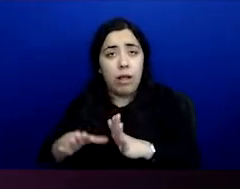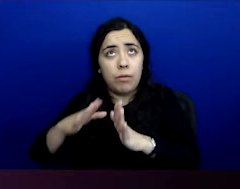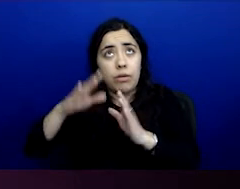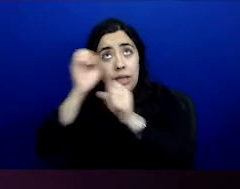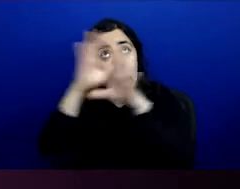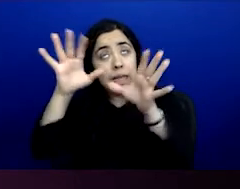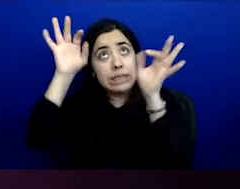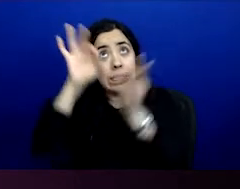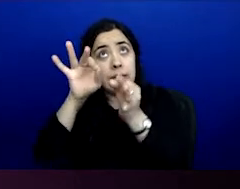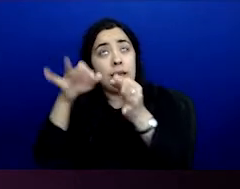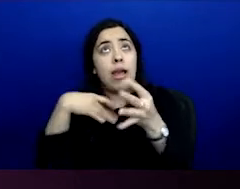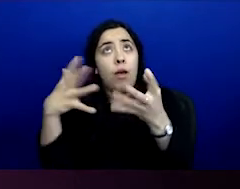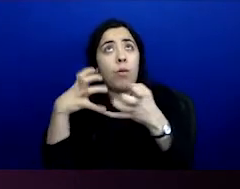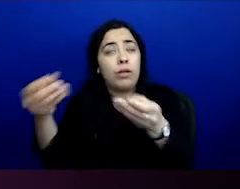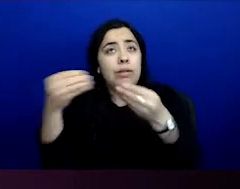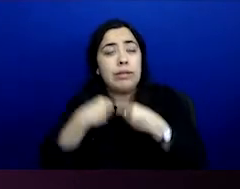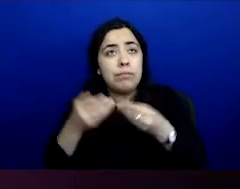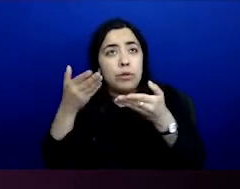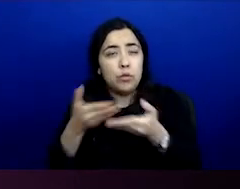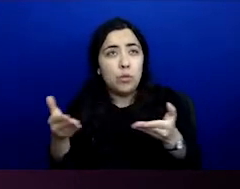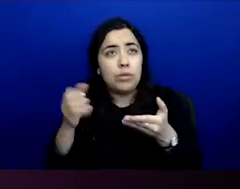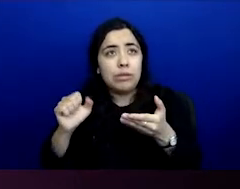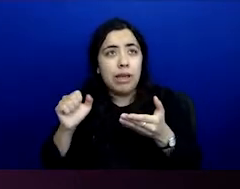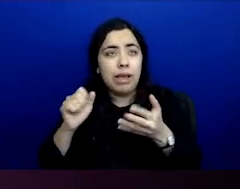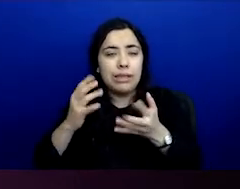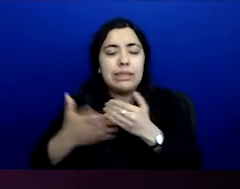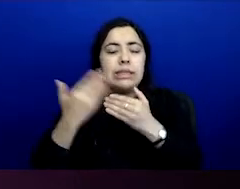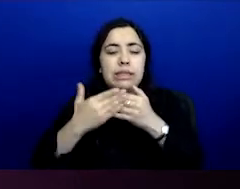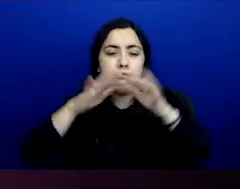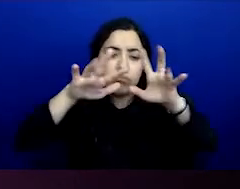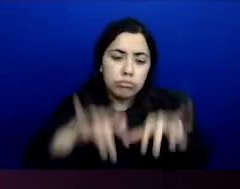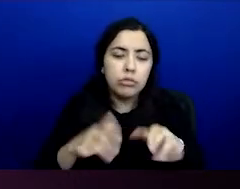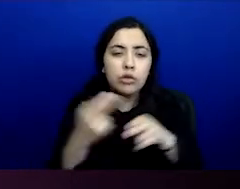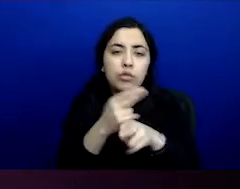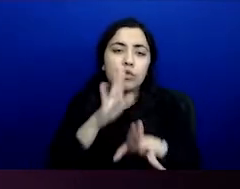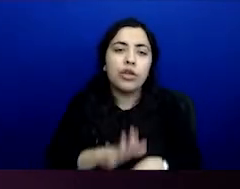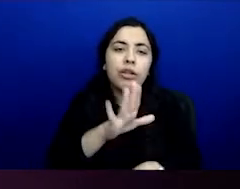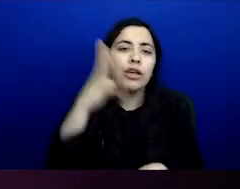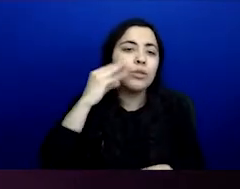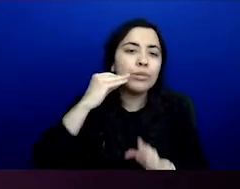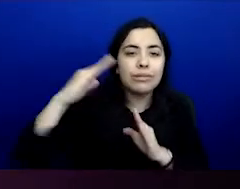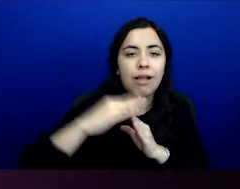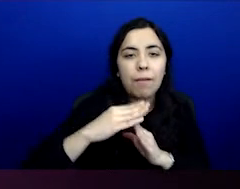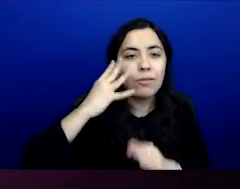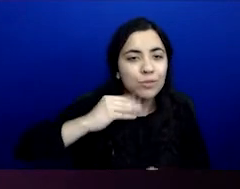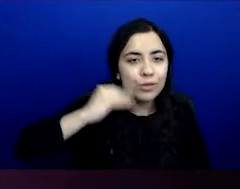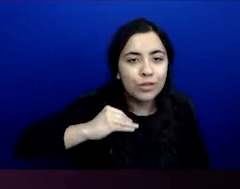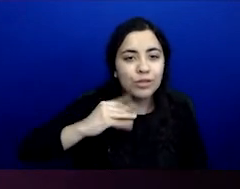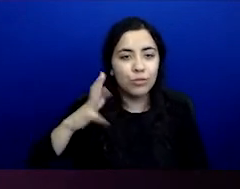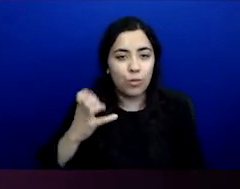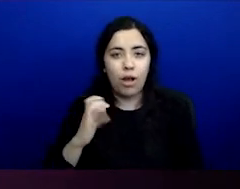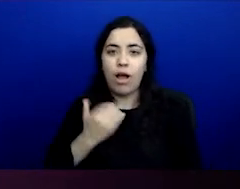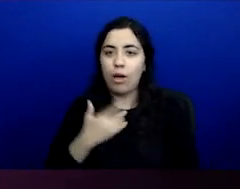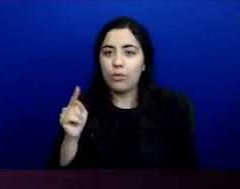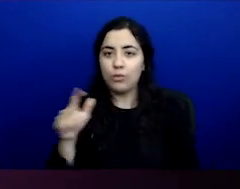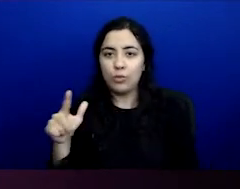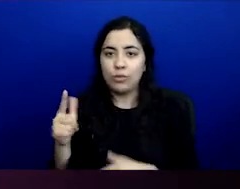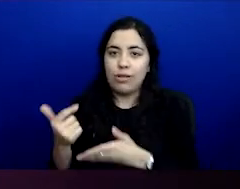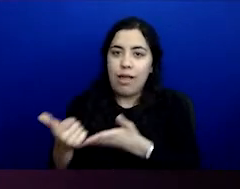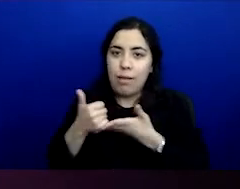given tools that make it easy for you to deliver a great user experience. And we want our tooling to help enable that.